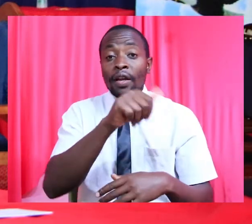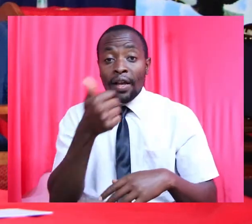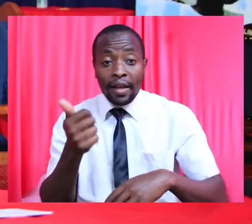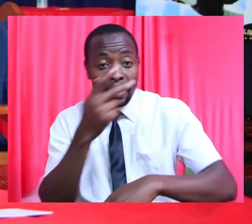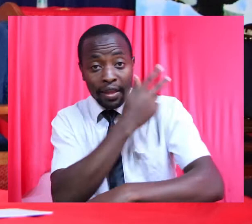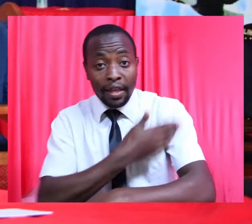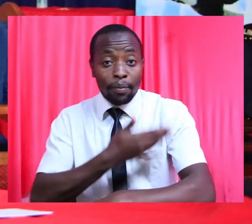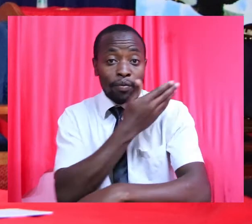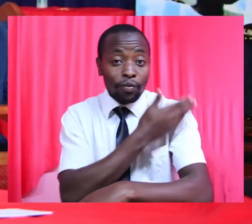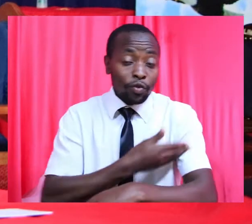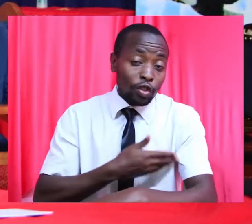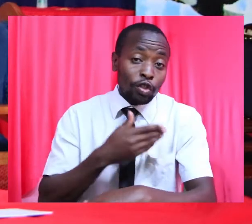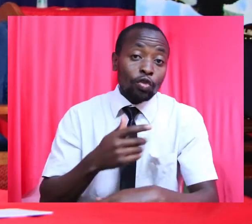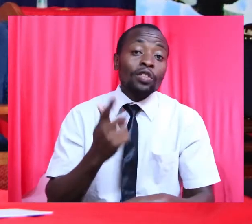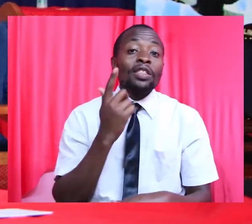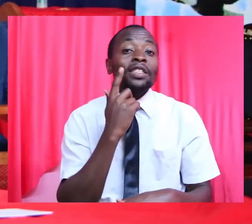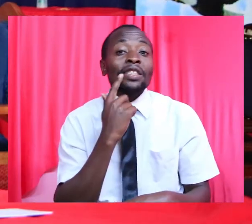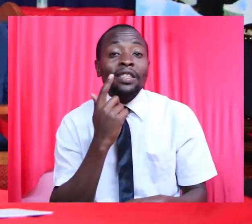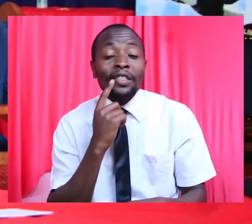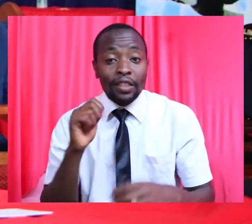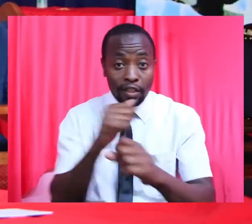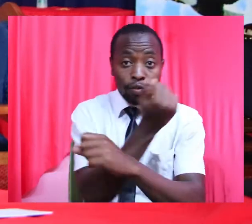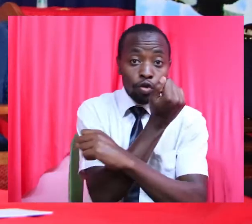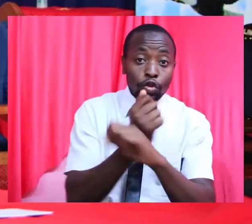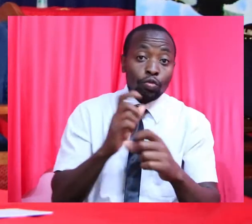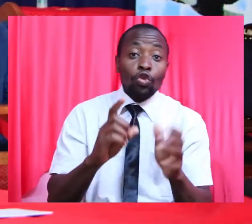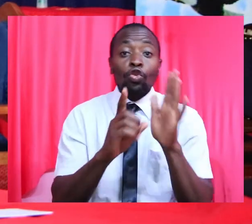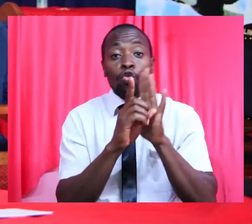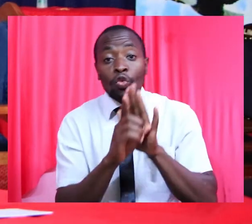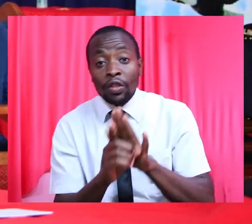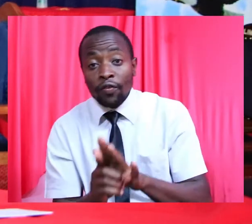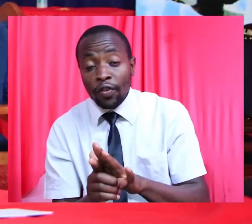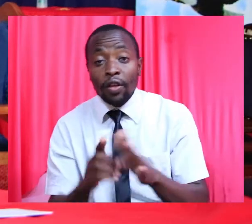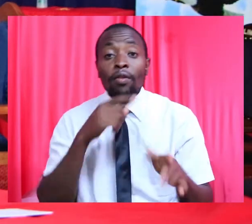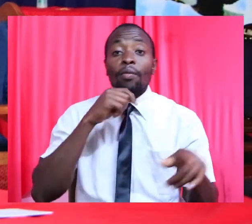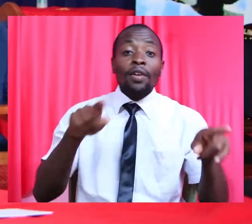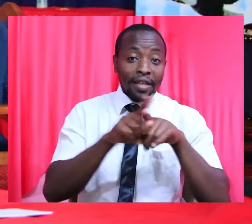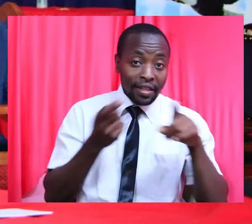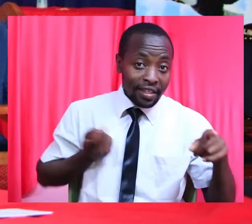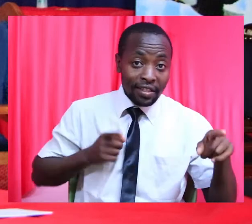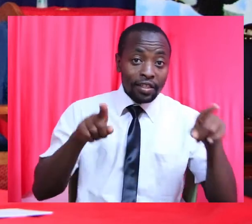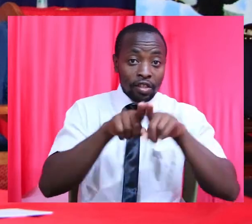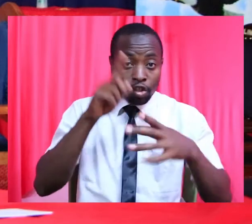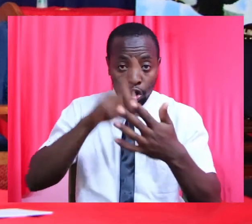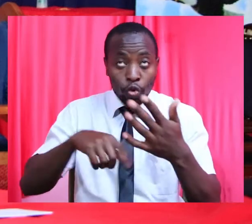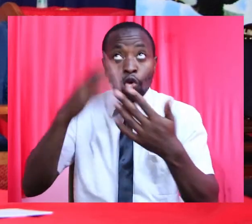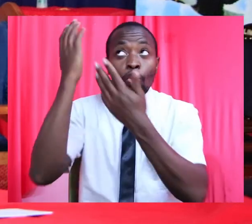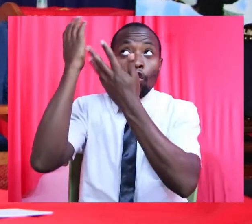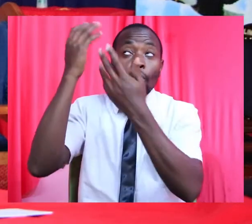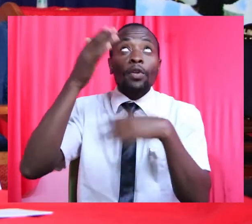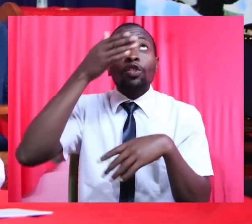it, which it could not conquer. My brother, my sister, what hope is the Lord giving us this